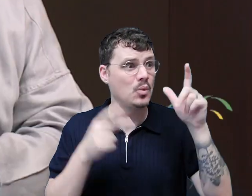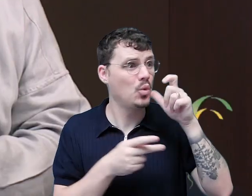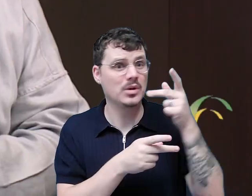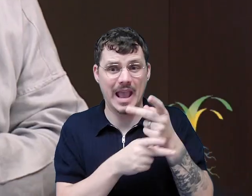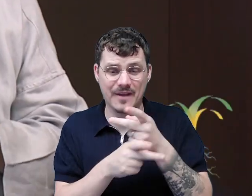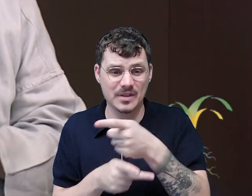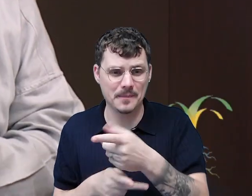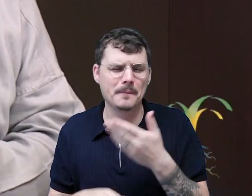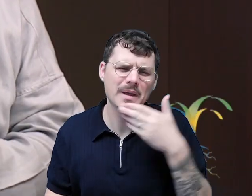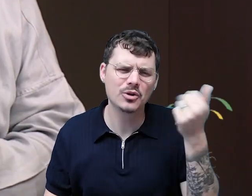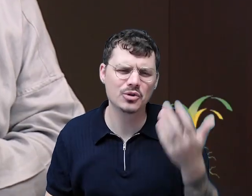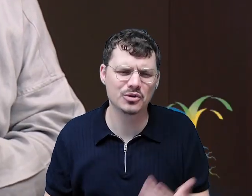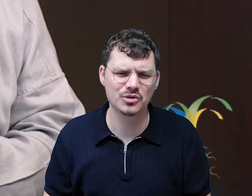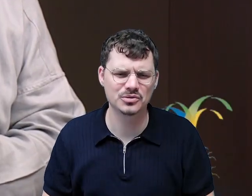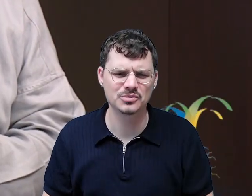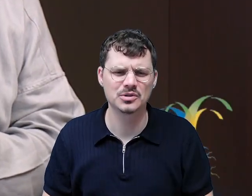people who care for them better.